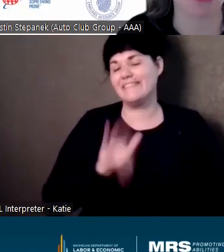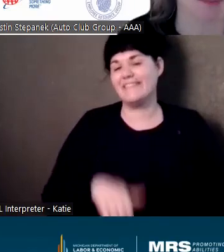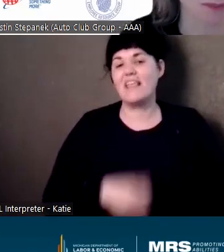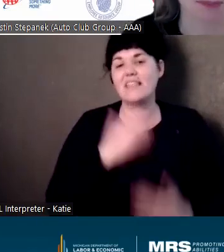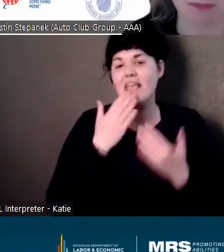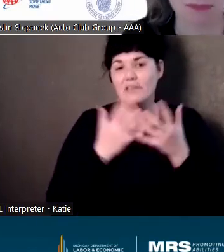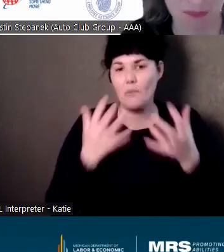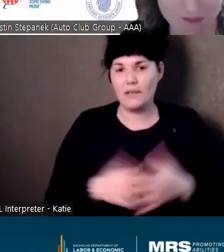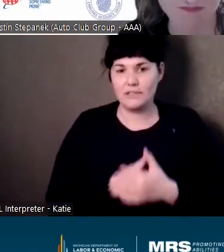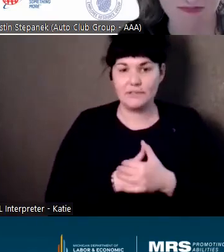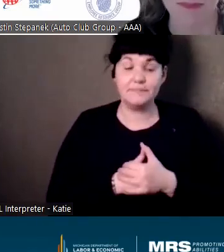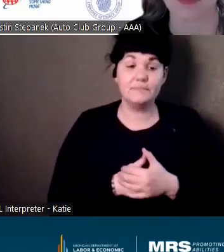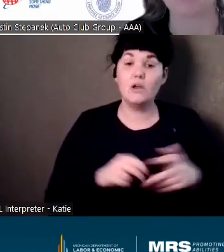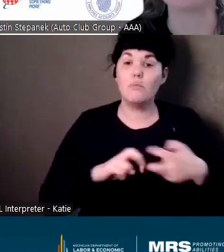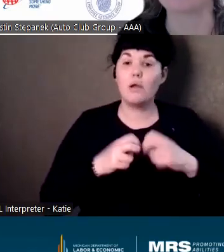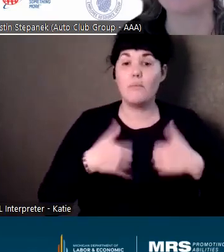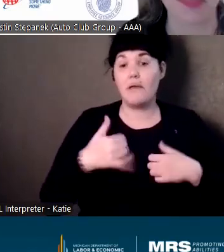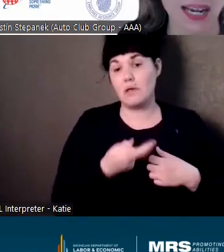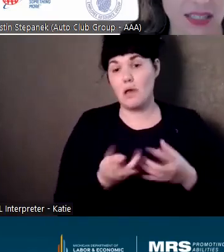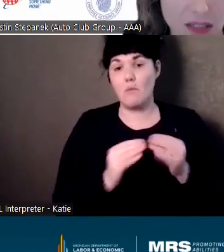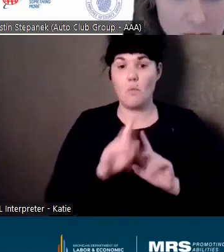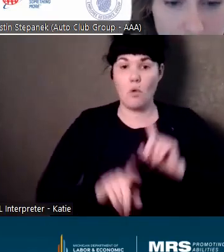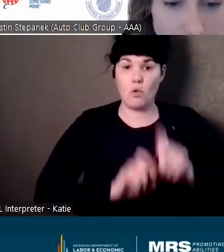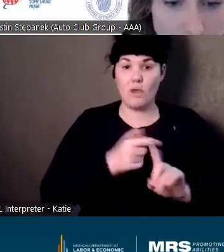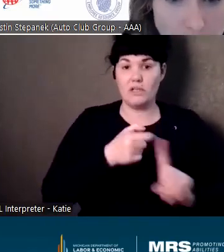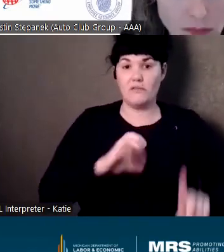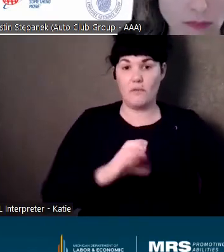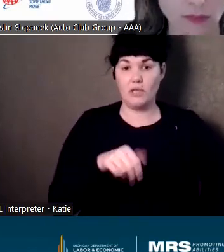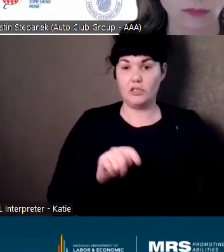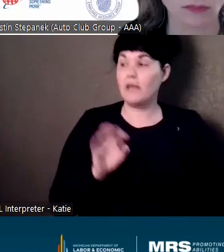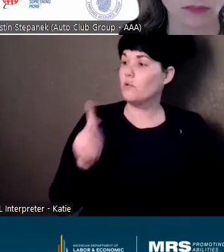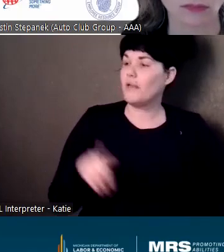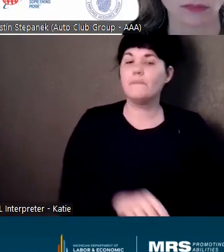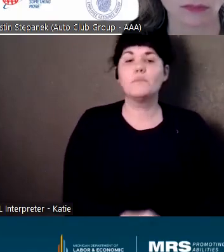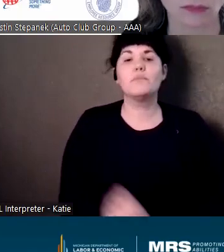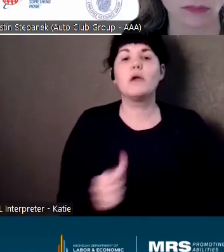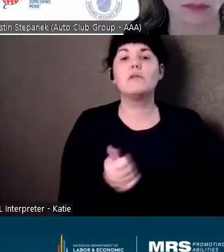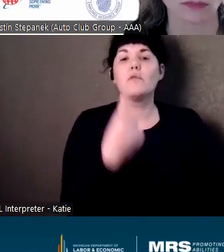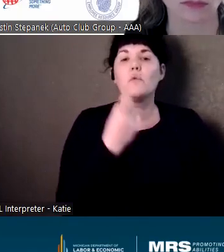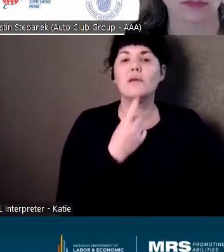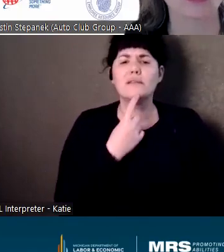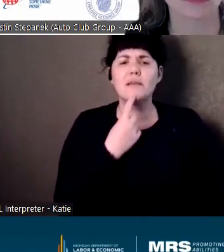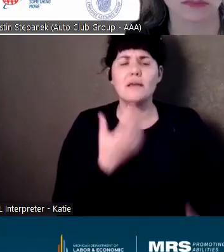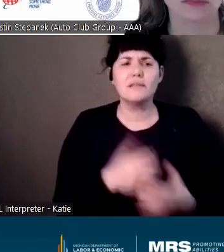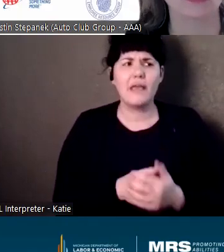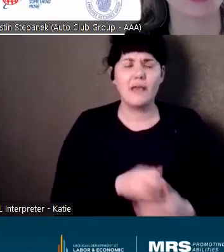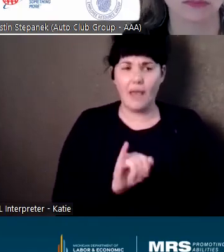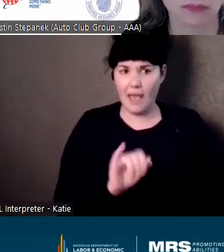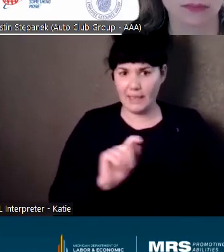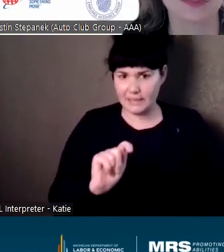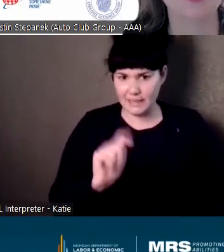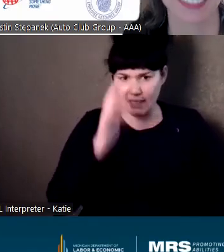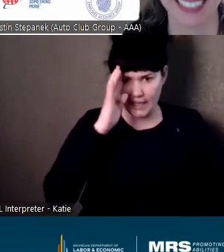much. No problem. There are a couple more questions in the chat. Excellent. Another one is, what would the IT